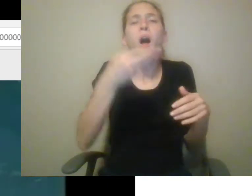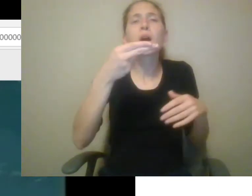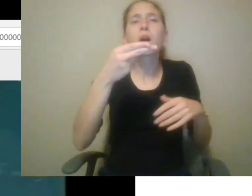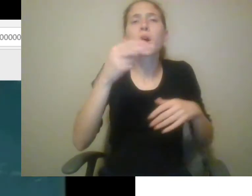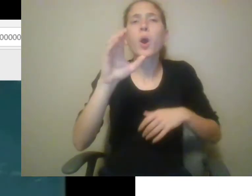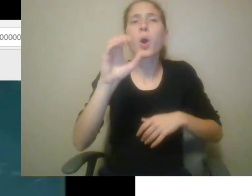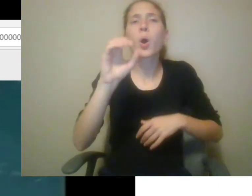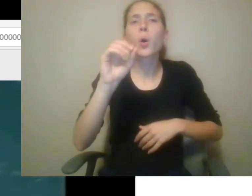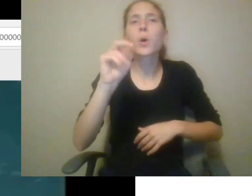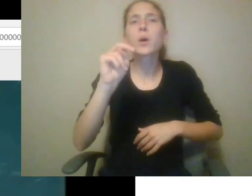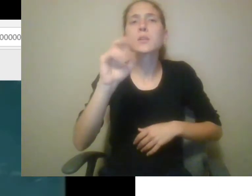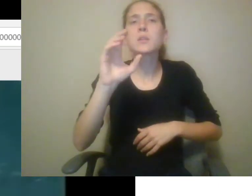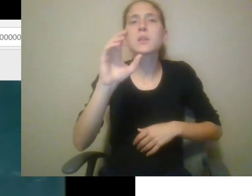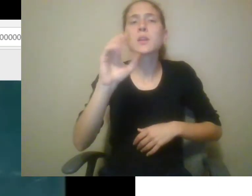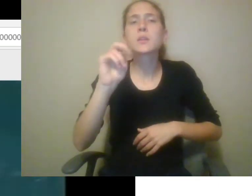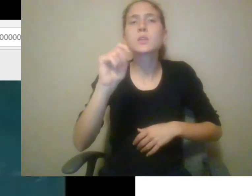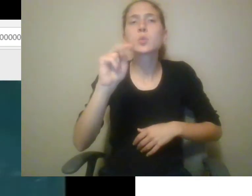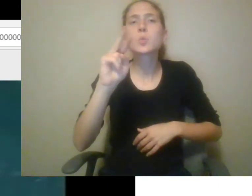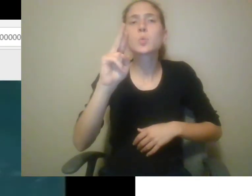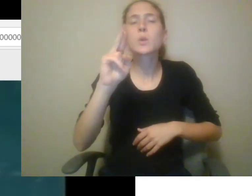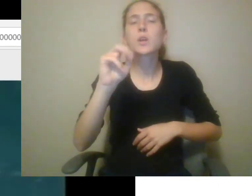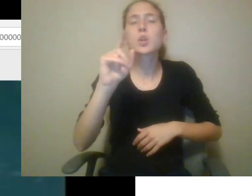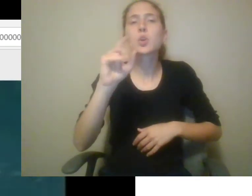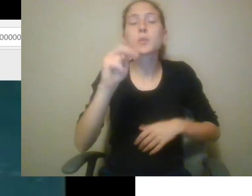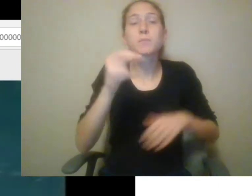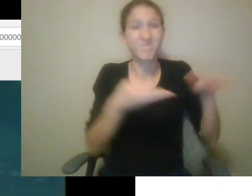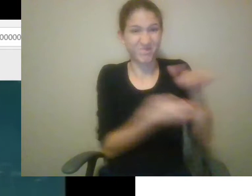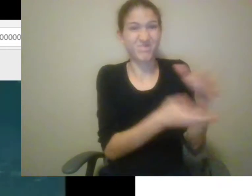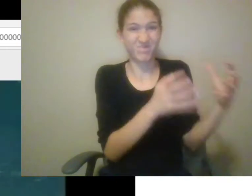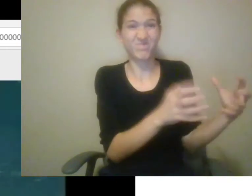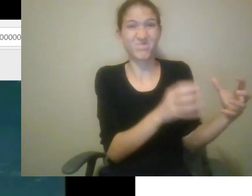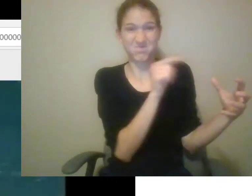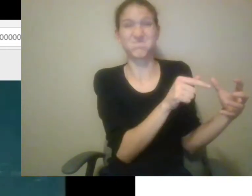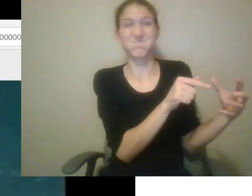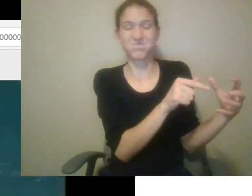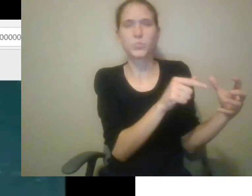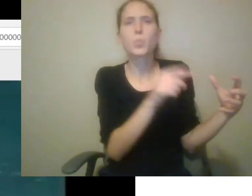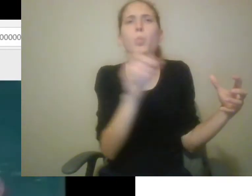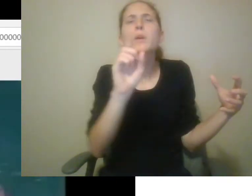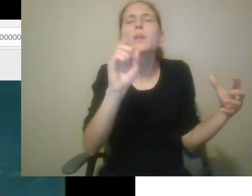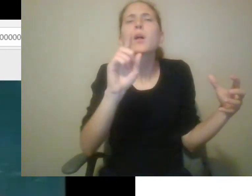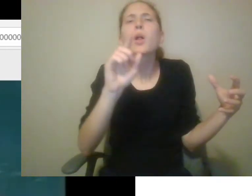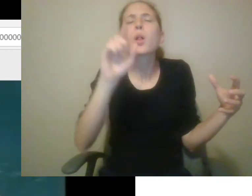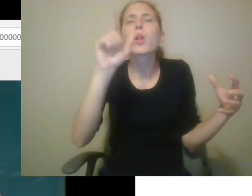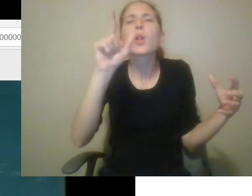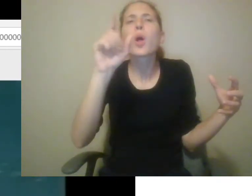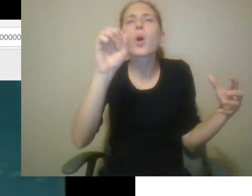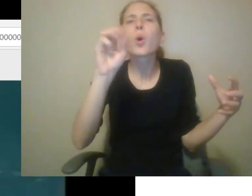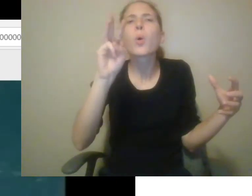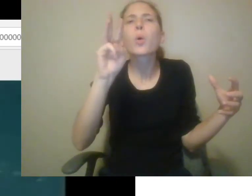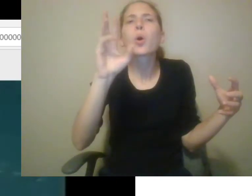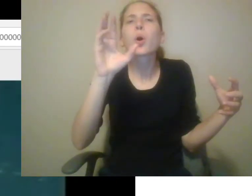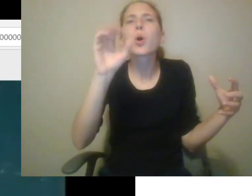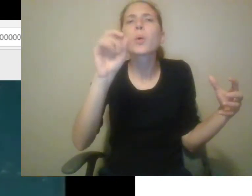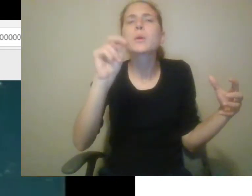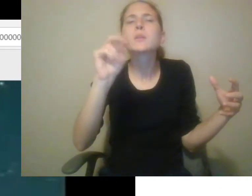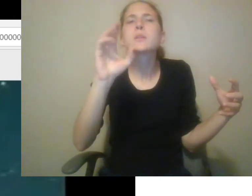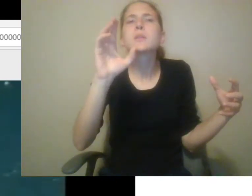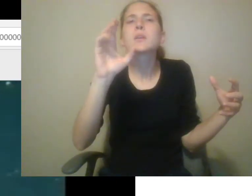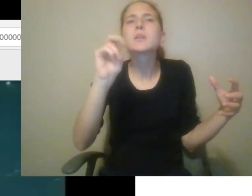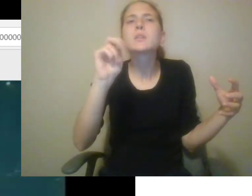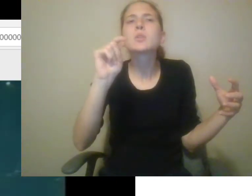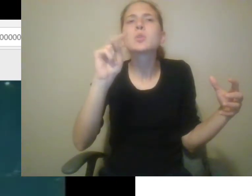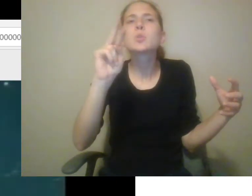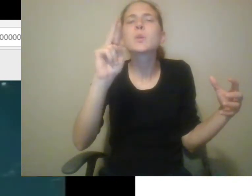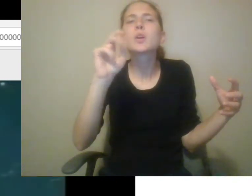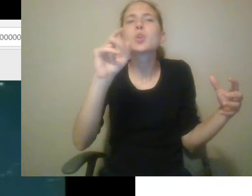low concentration? Everywhere else. So what's happening is little tiny molecules of that turkey are breaking away and